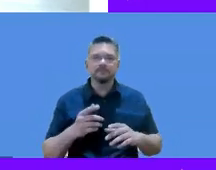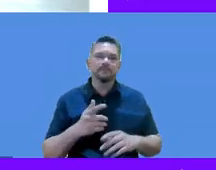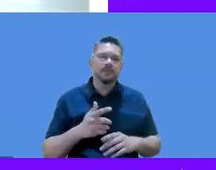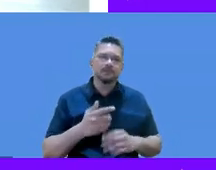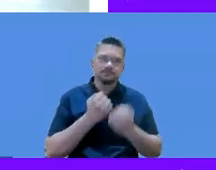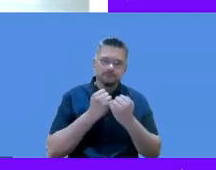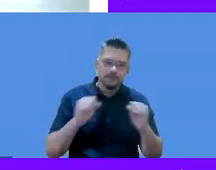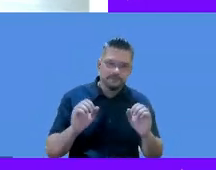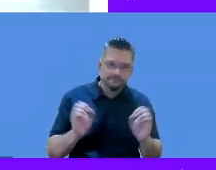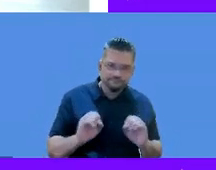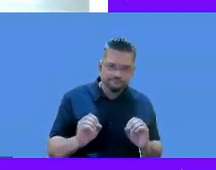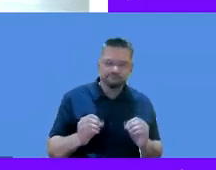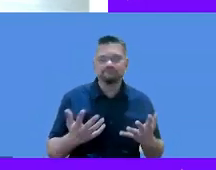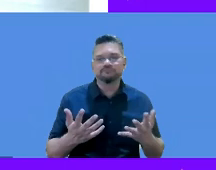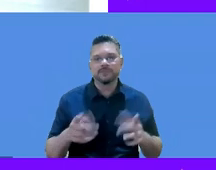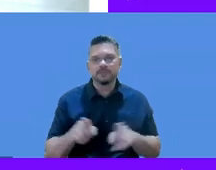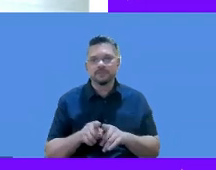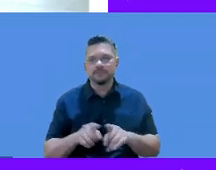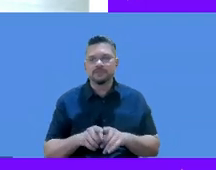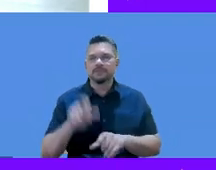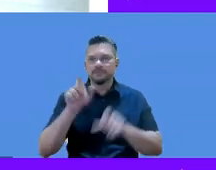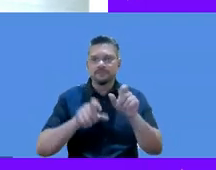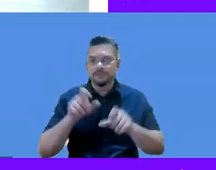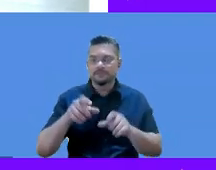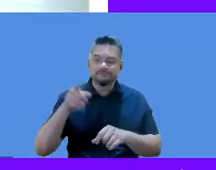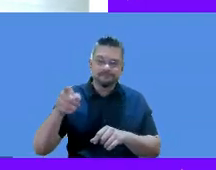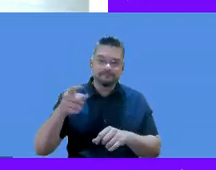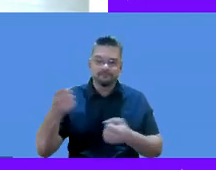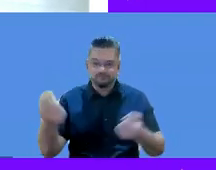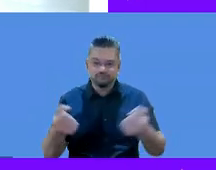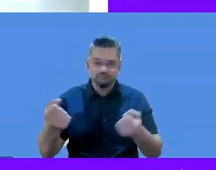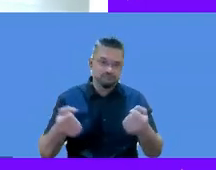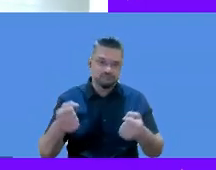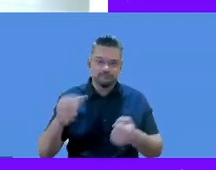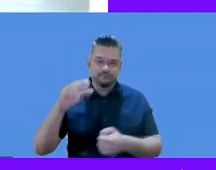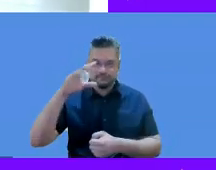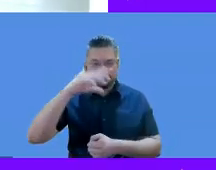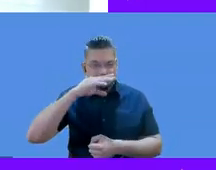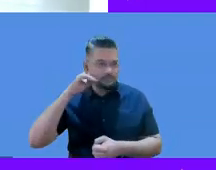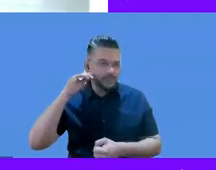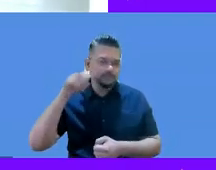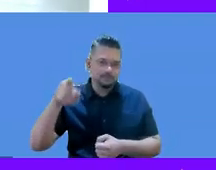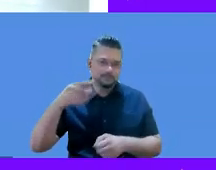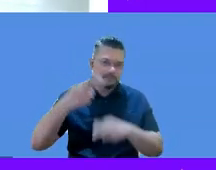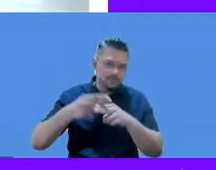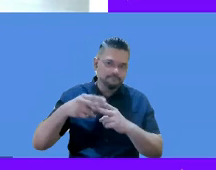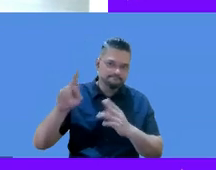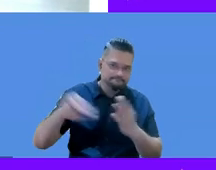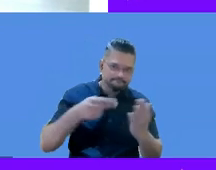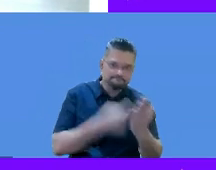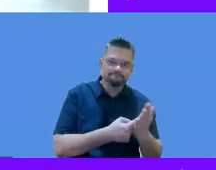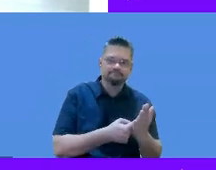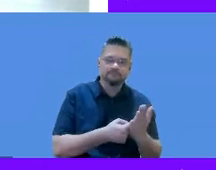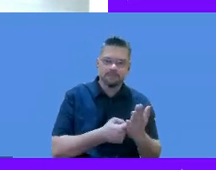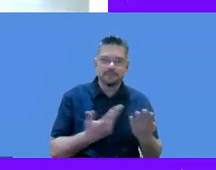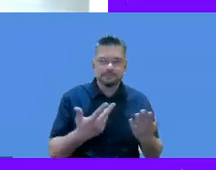of named drivers handy. But unfortunately, the kind of macro level barriers around the poor transport and road infrastructure,